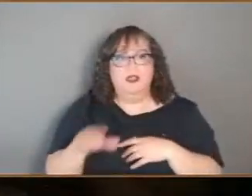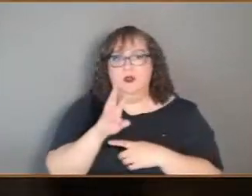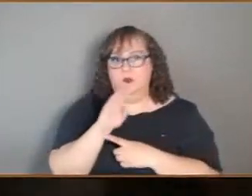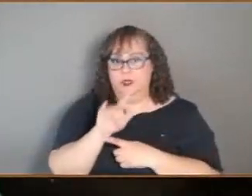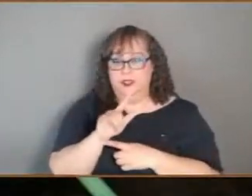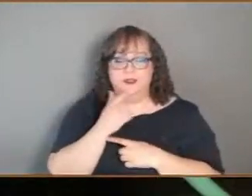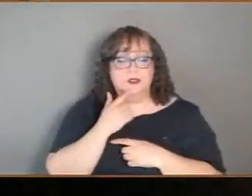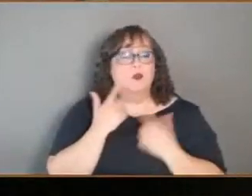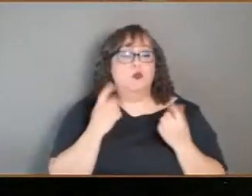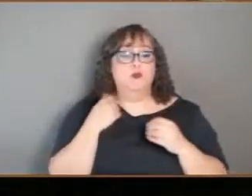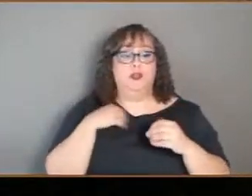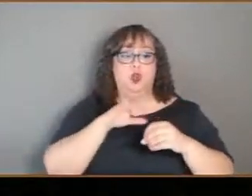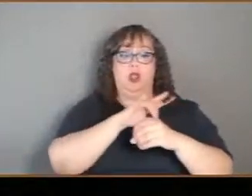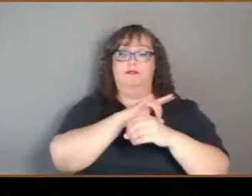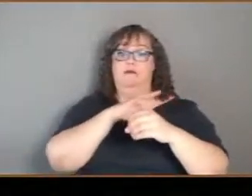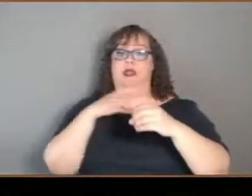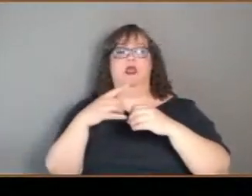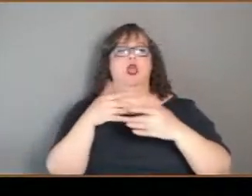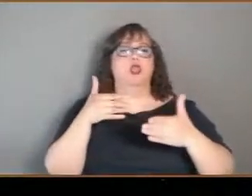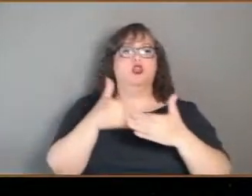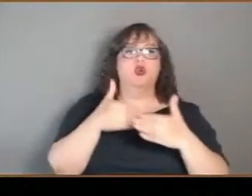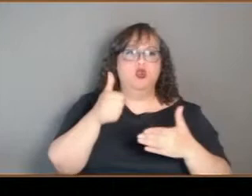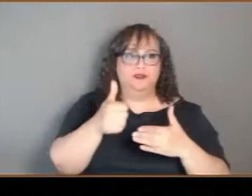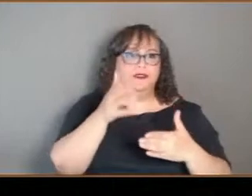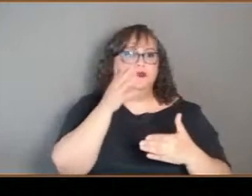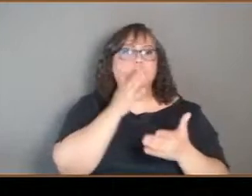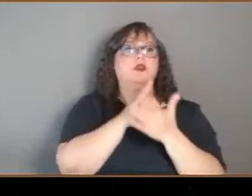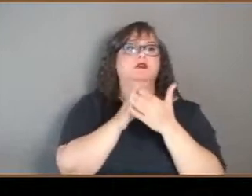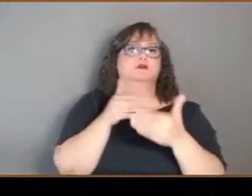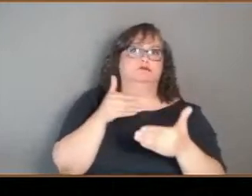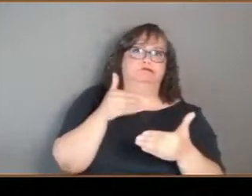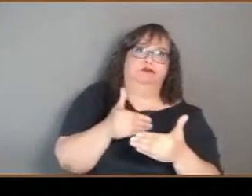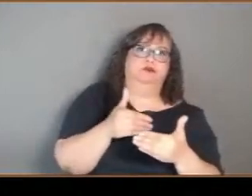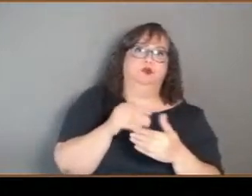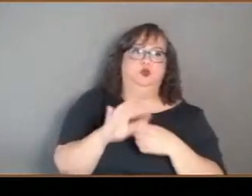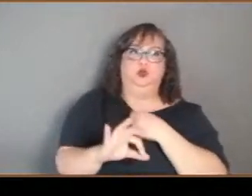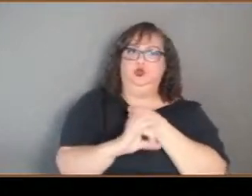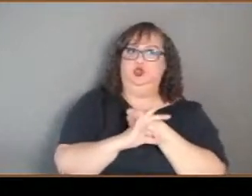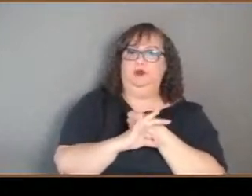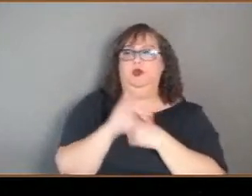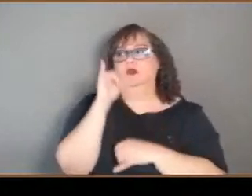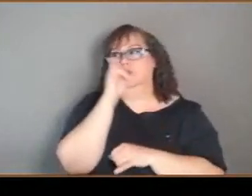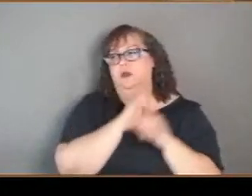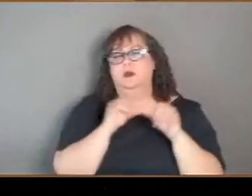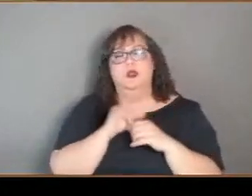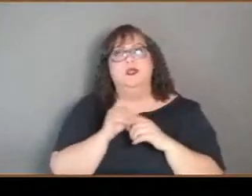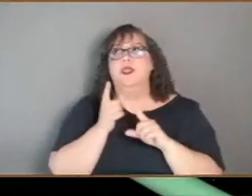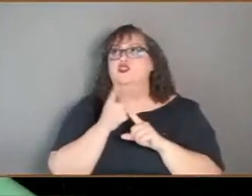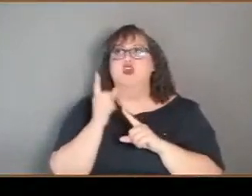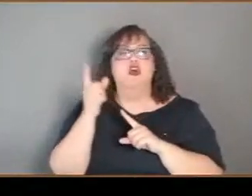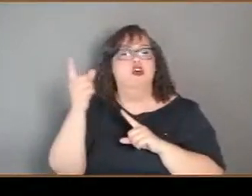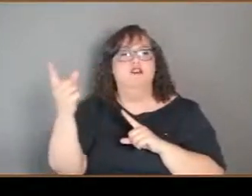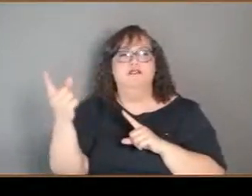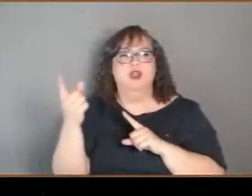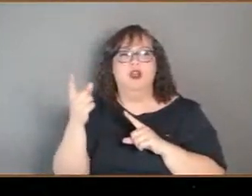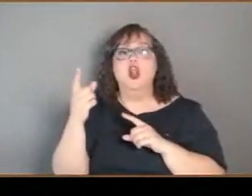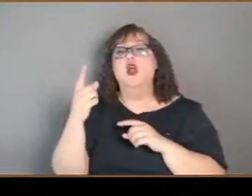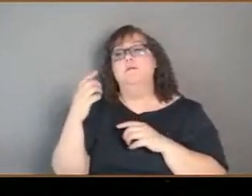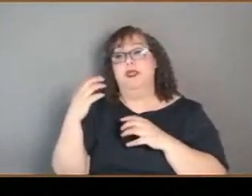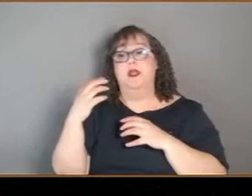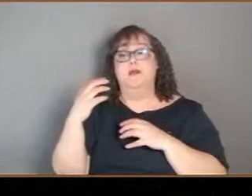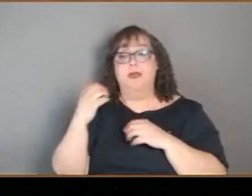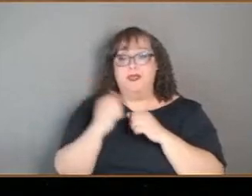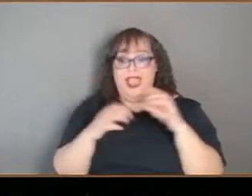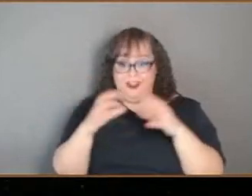the closest that the spacecraft will be to Jupiter. So that's amazing, right? The Trojans are so far out from Jupiter. But yeah, we're using that energy, as